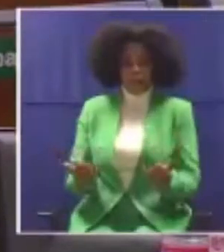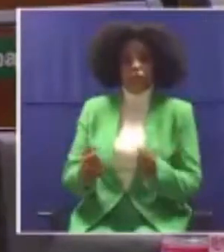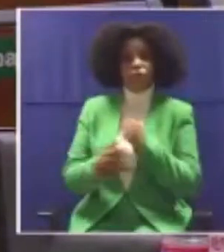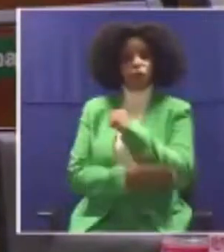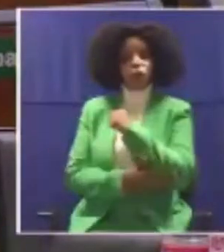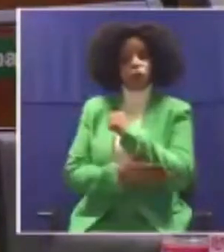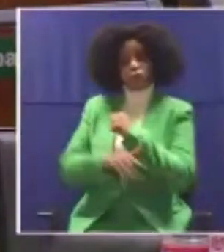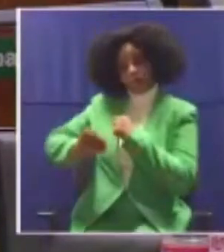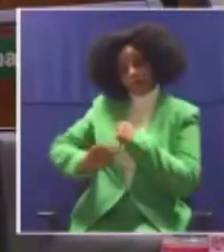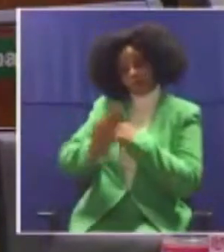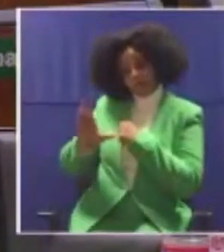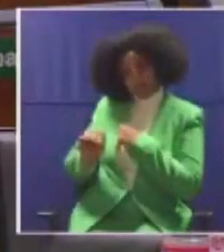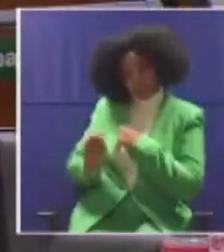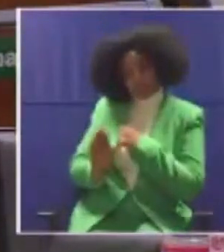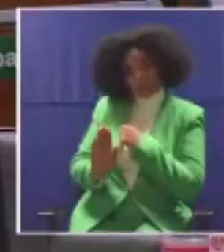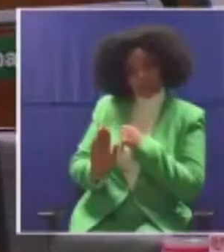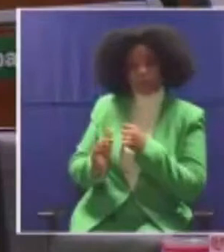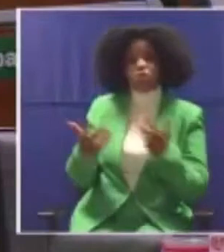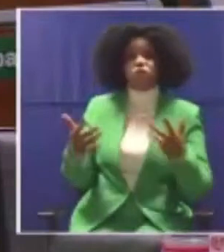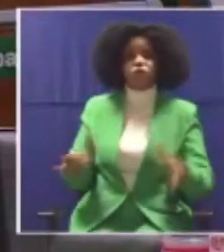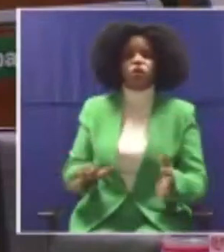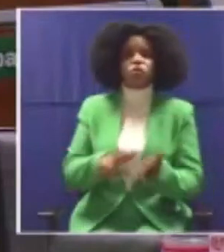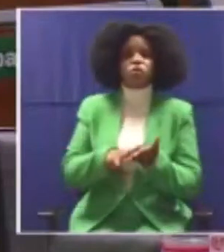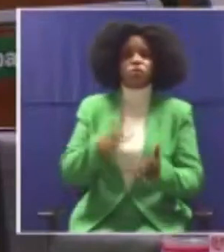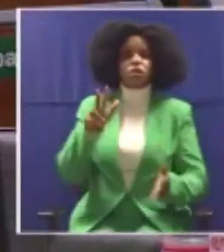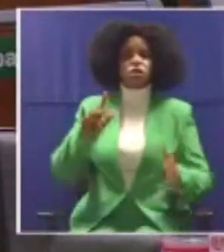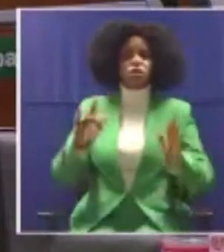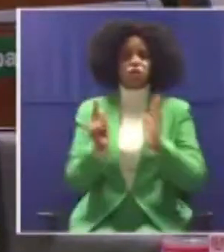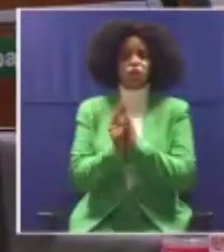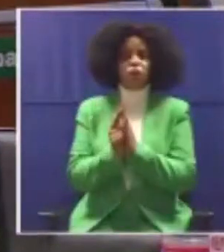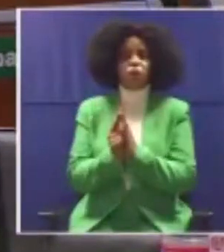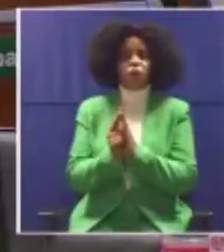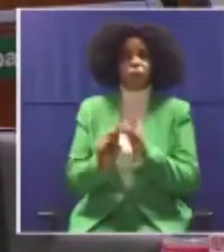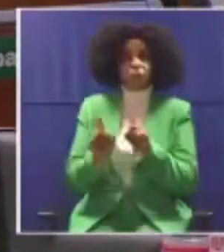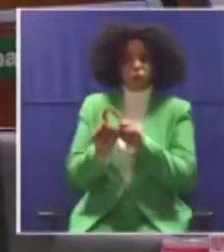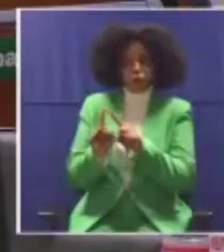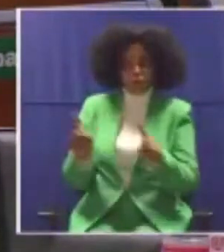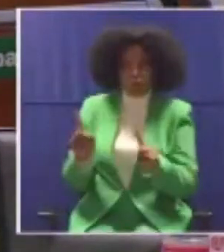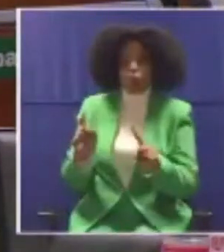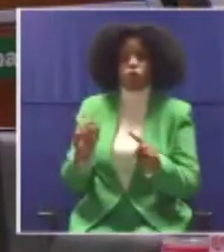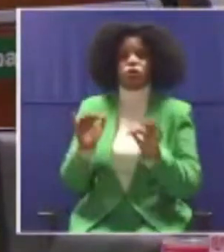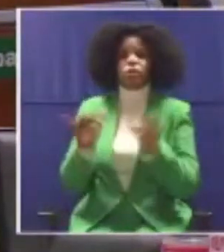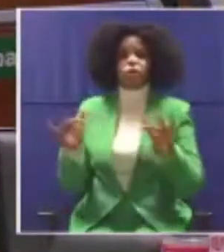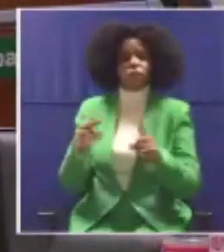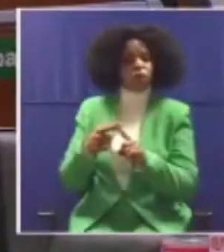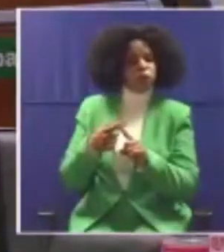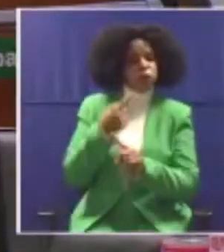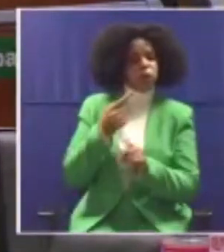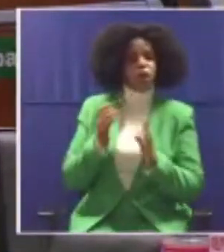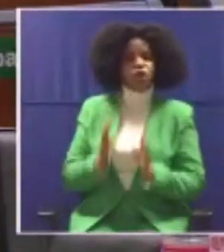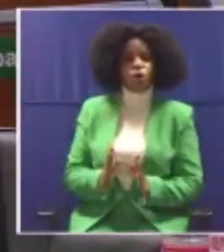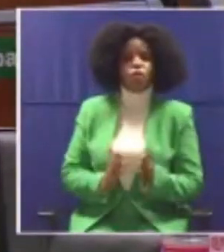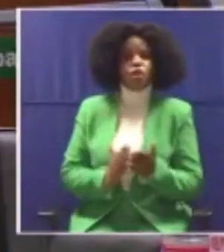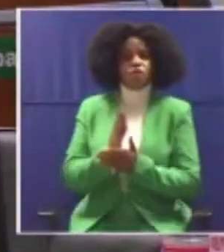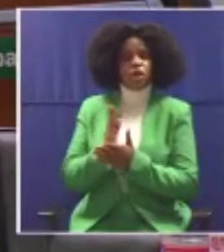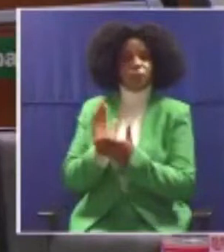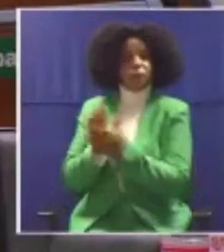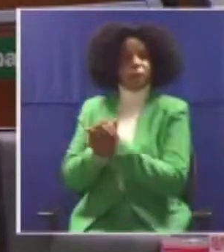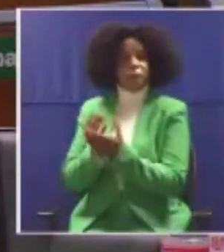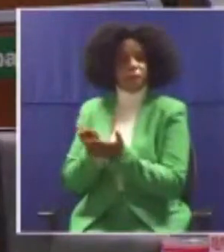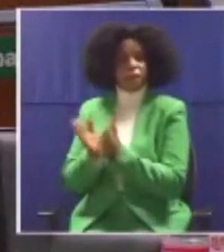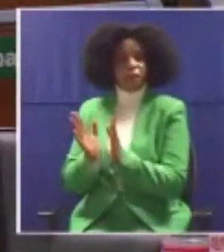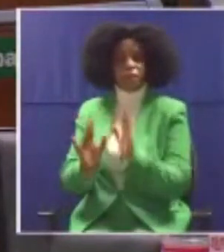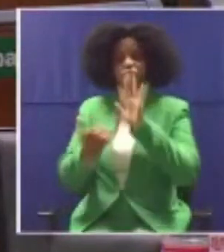state that has passed a law that will condemn those who exercise their fundamental human rights to identify their gender and their